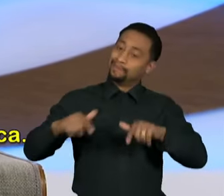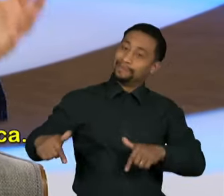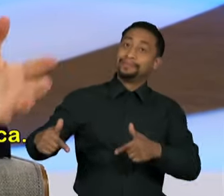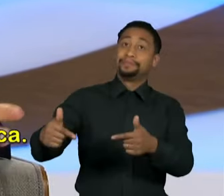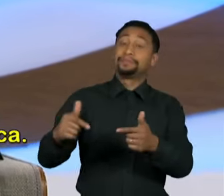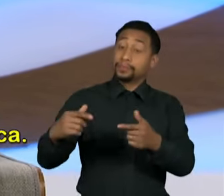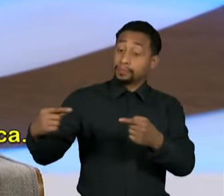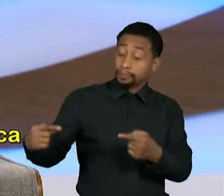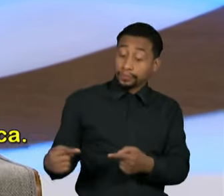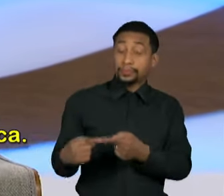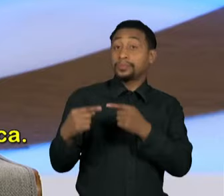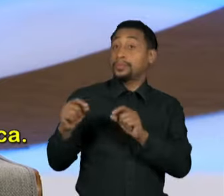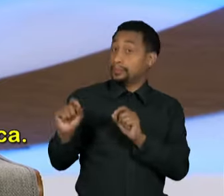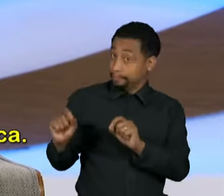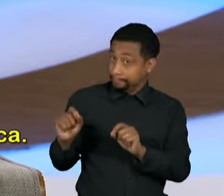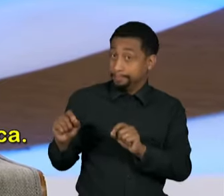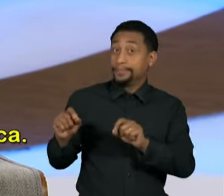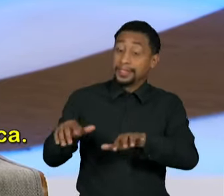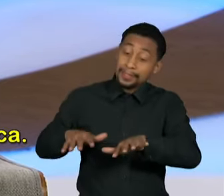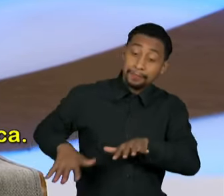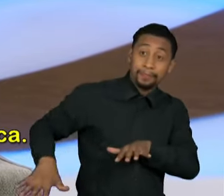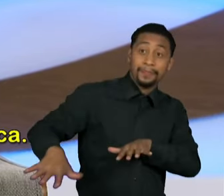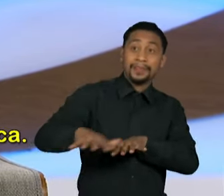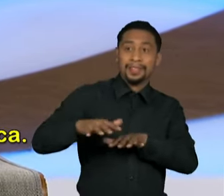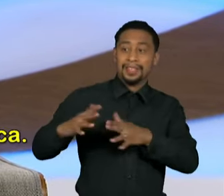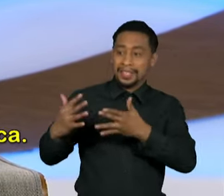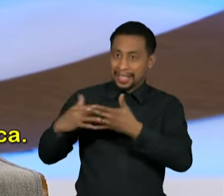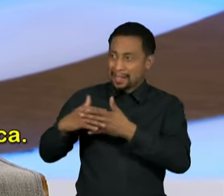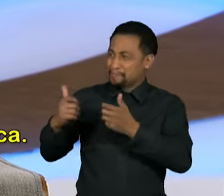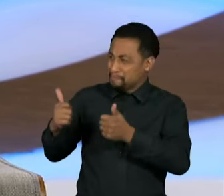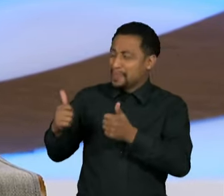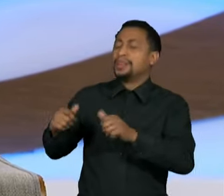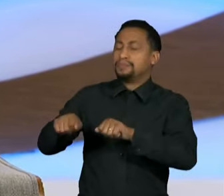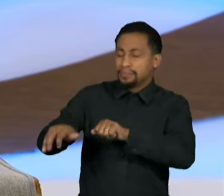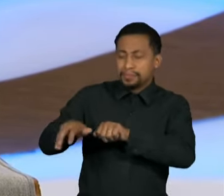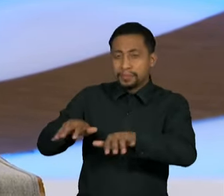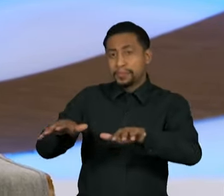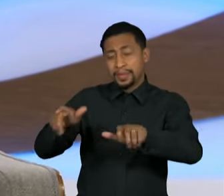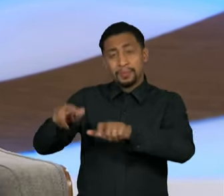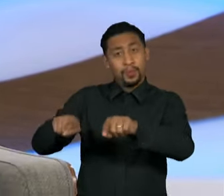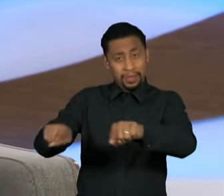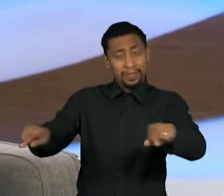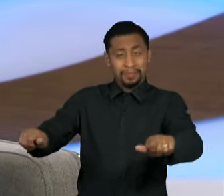the sphere expands, so does the civic capacity. Now,